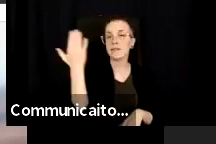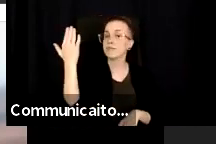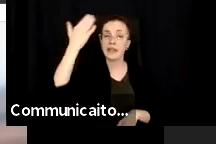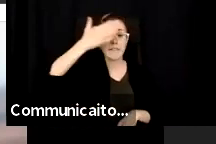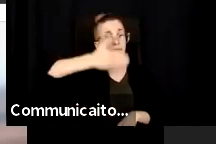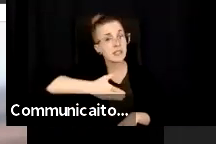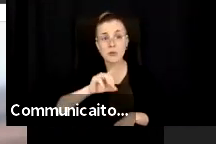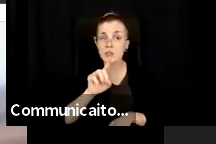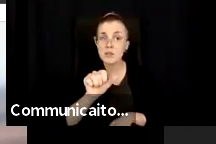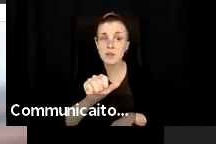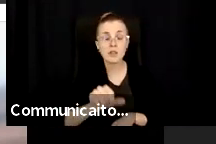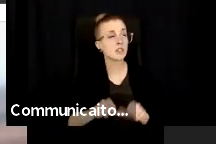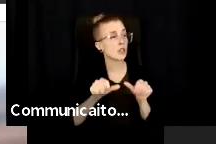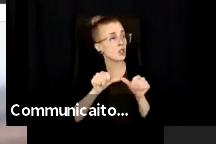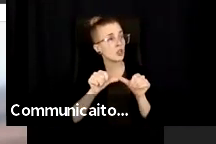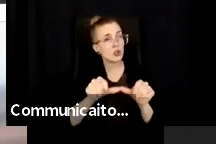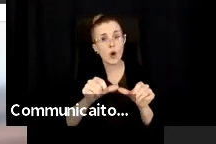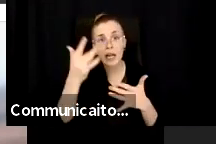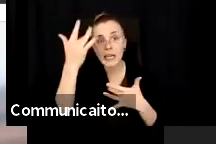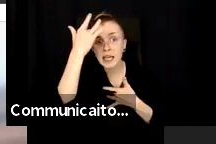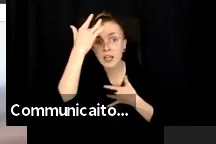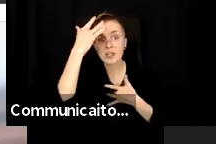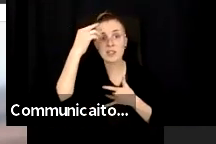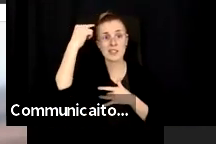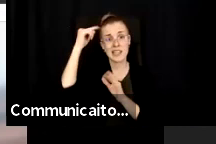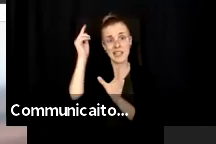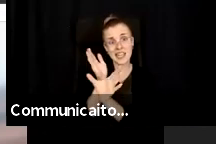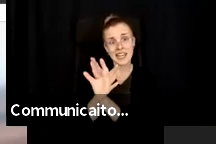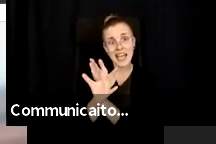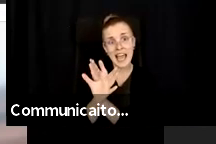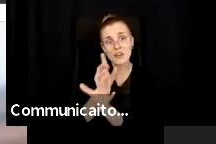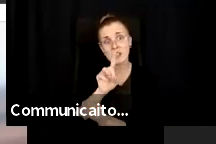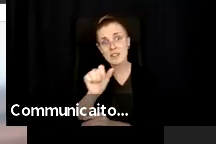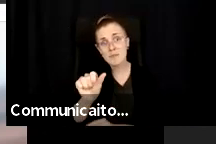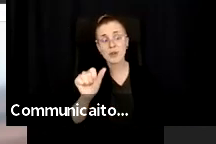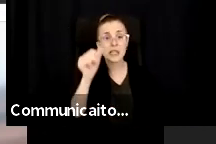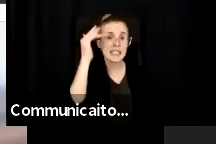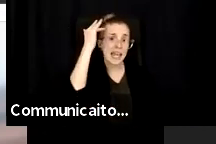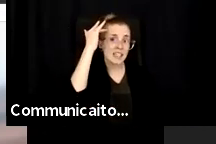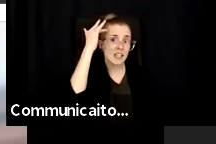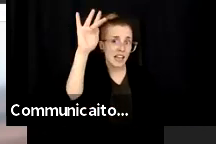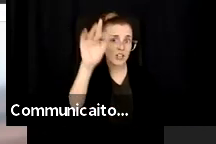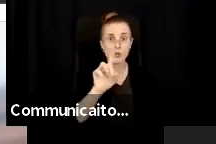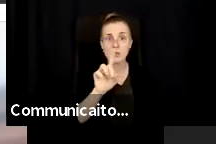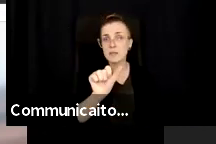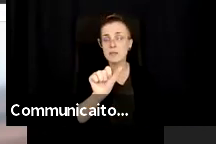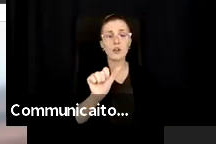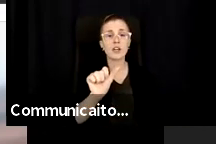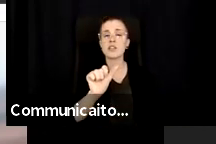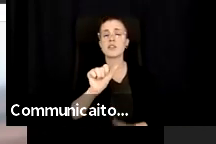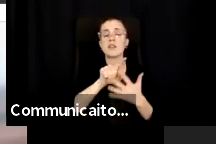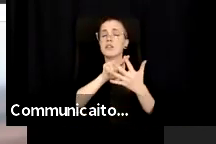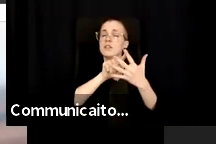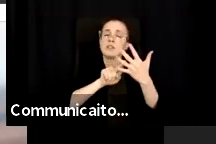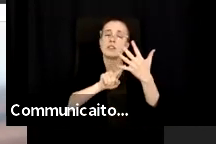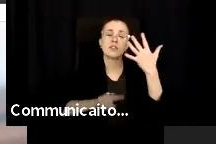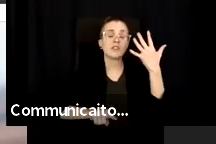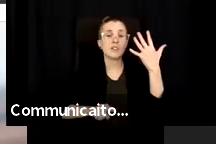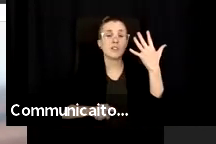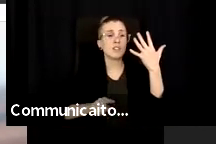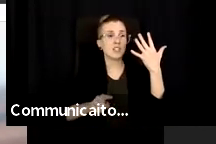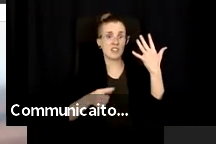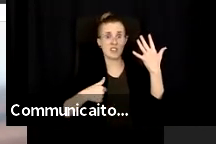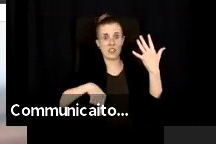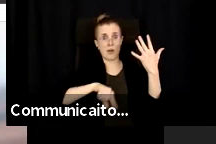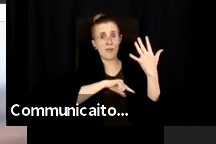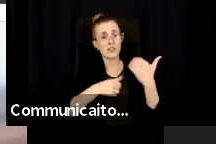illness, psychiatric disabilities, intellectual disabilities, and those of us with multiple